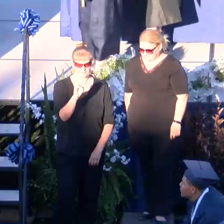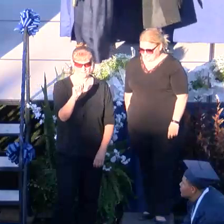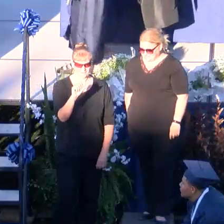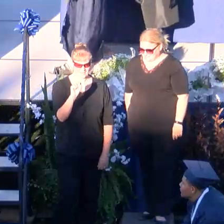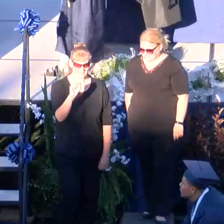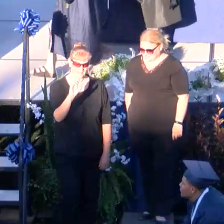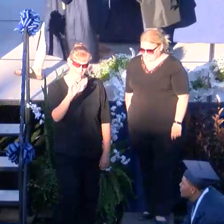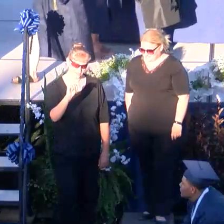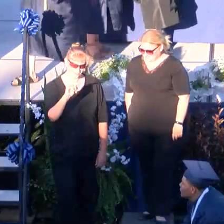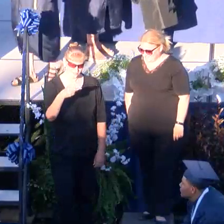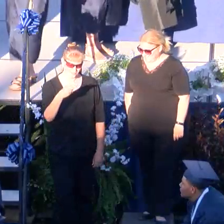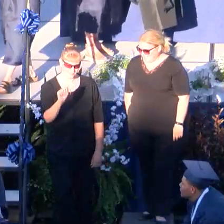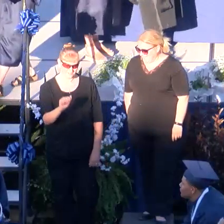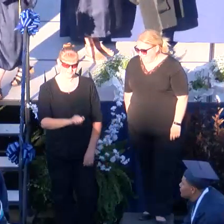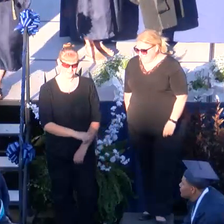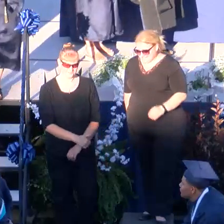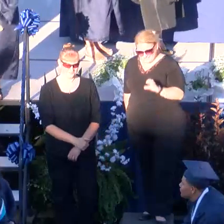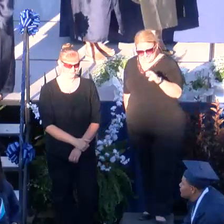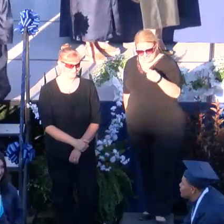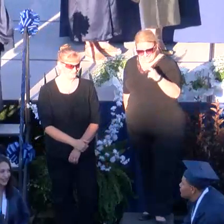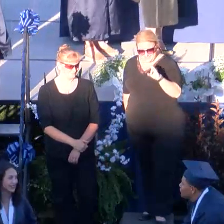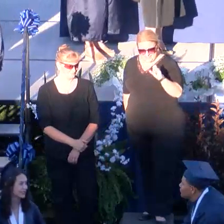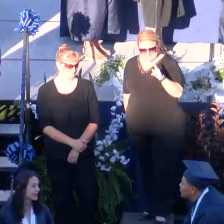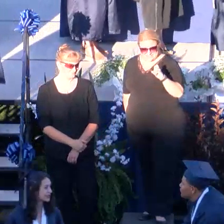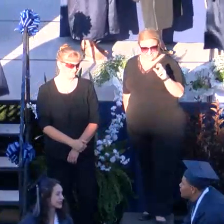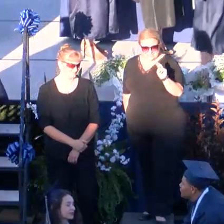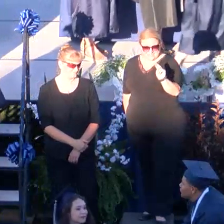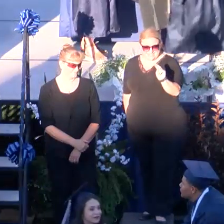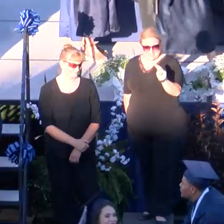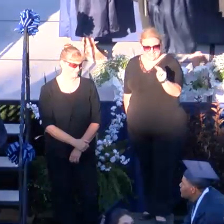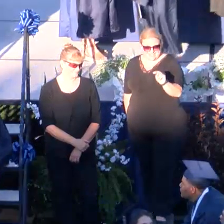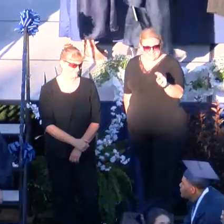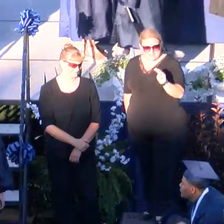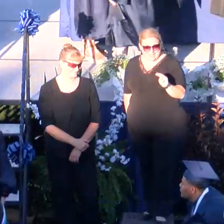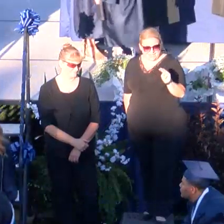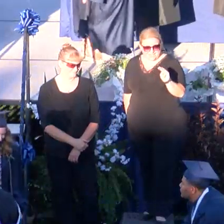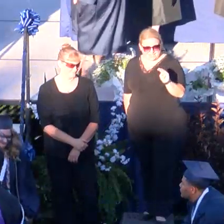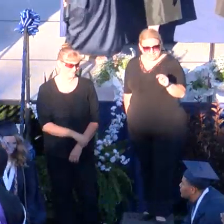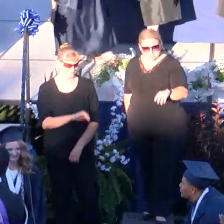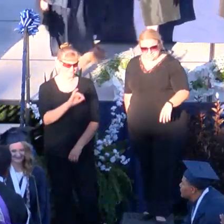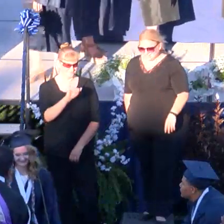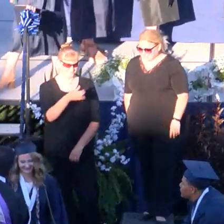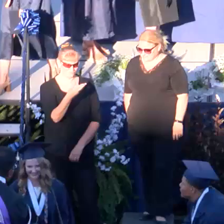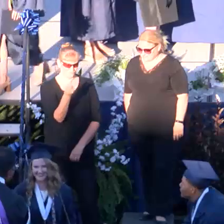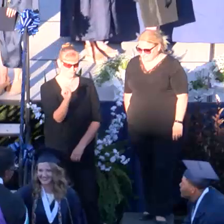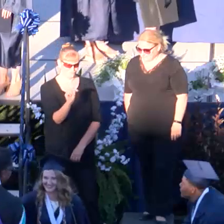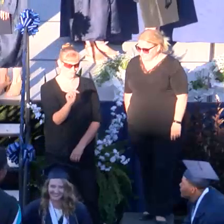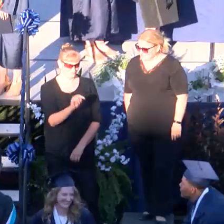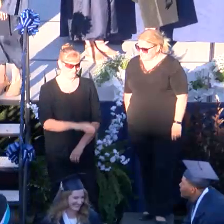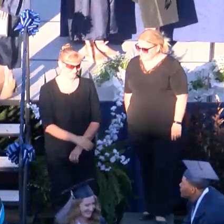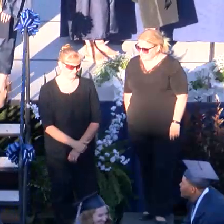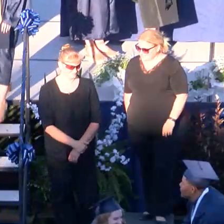Logston. Christian Michael Allen. Sean